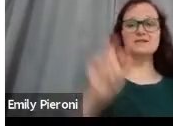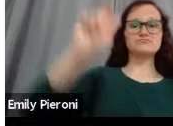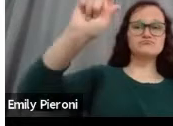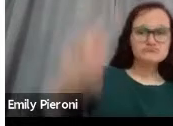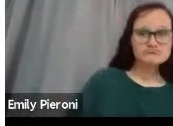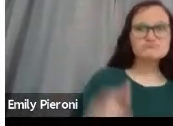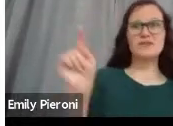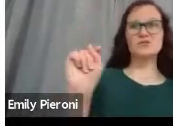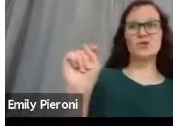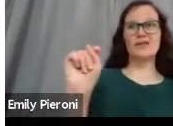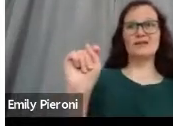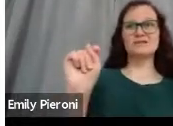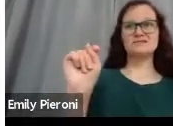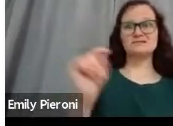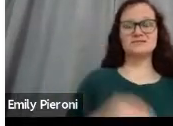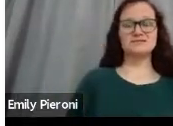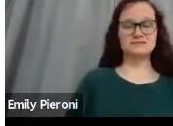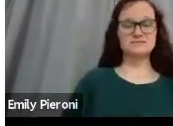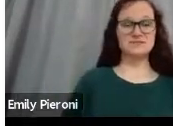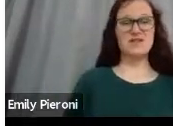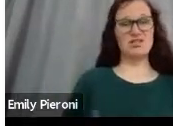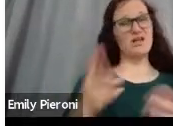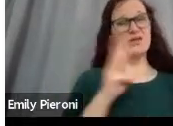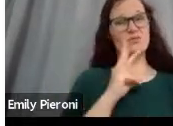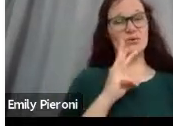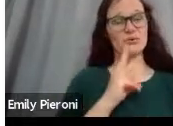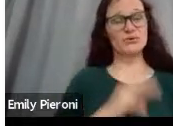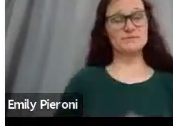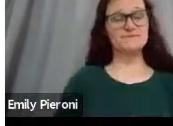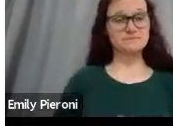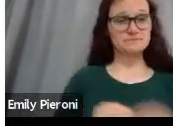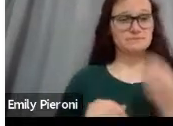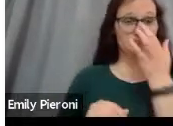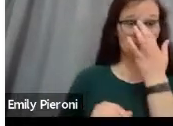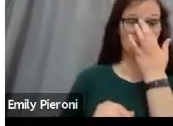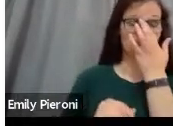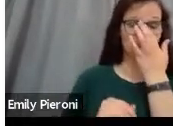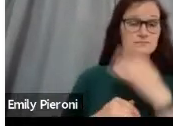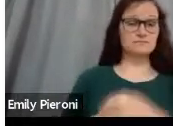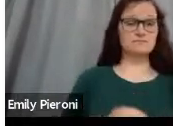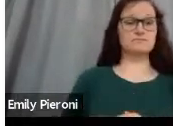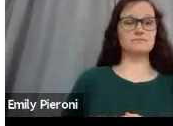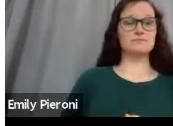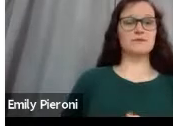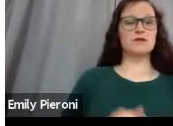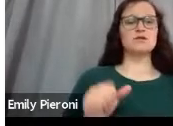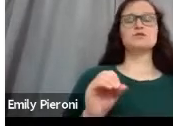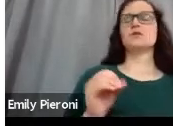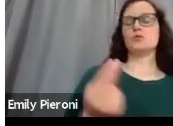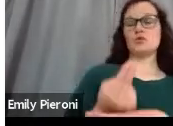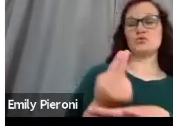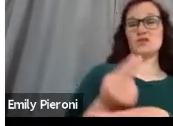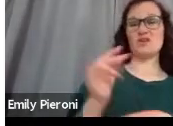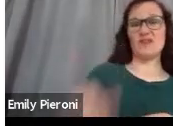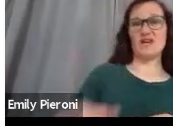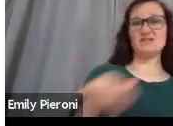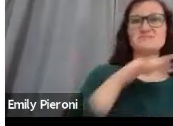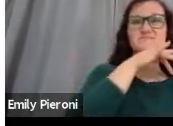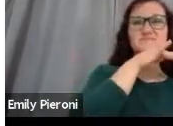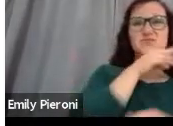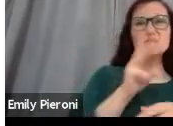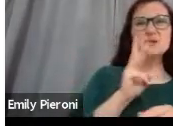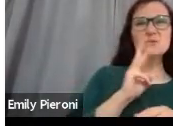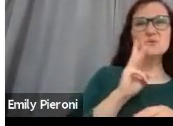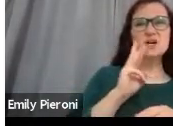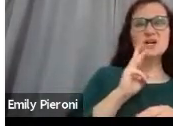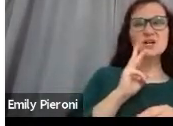It's usually an afterthought. So some municipalities are taking these dewatered sewage sludge and turning them into